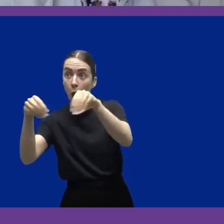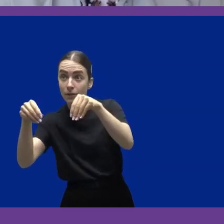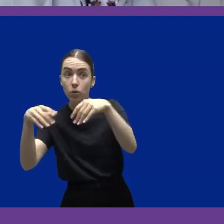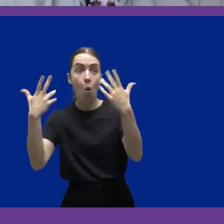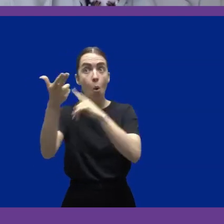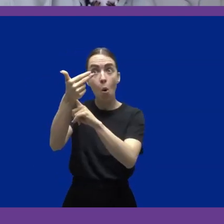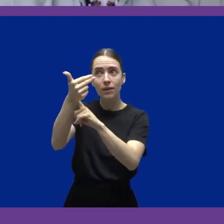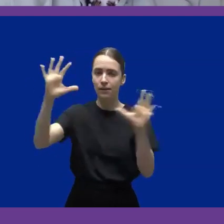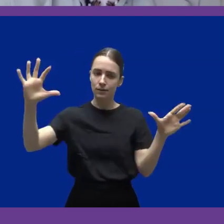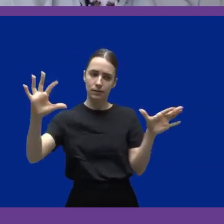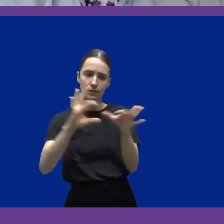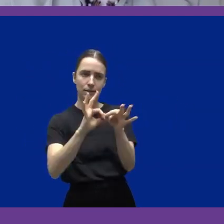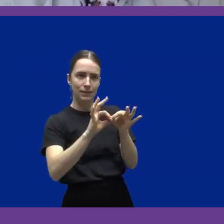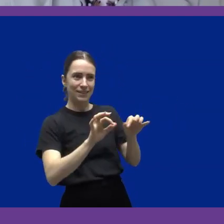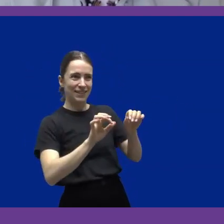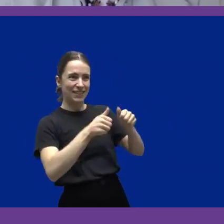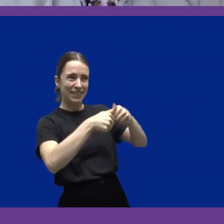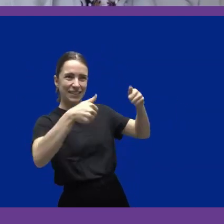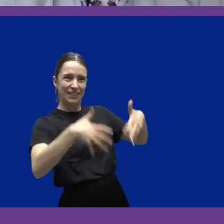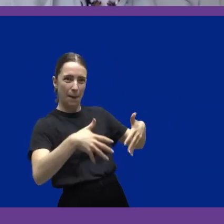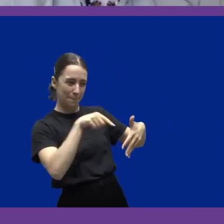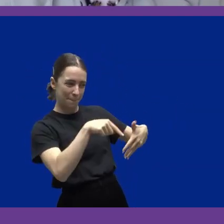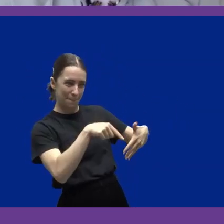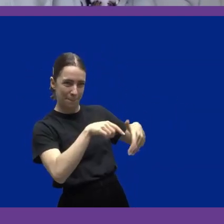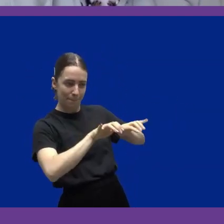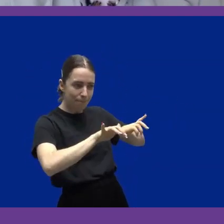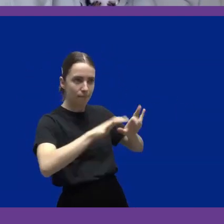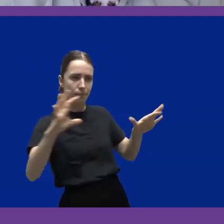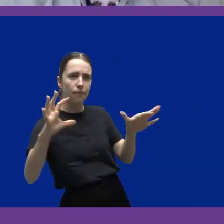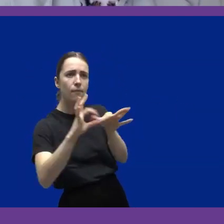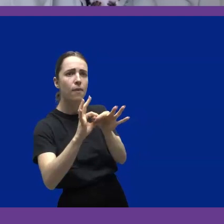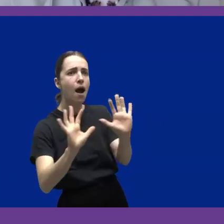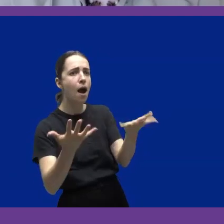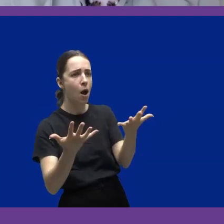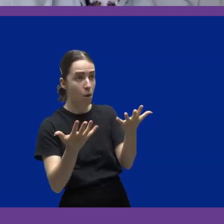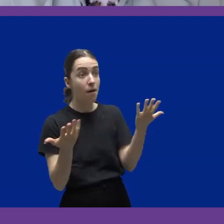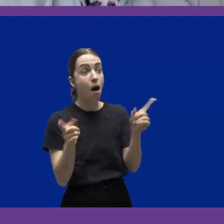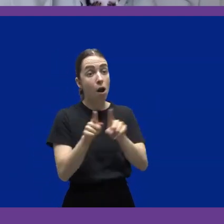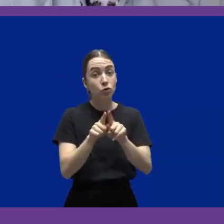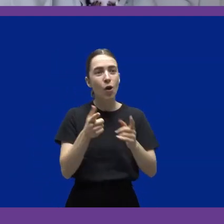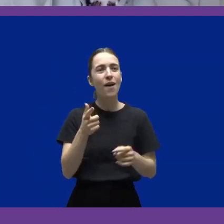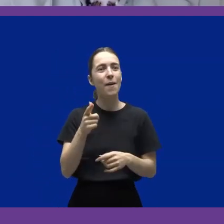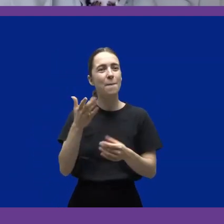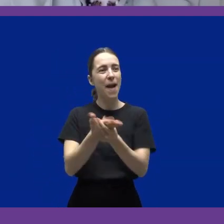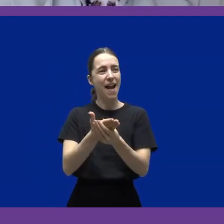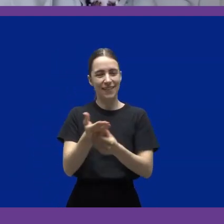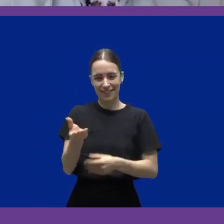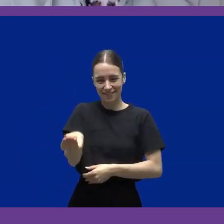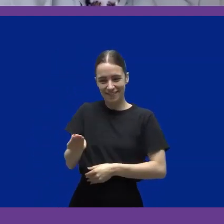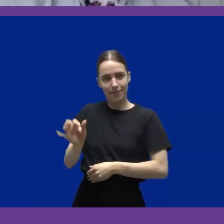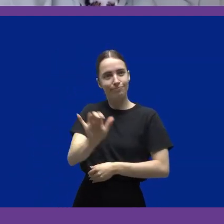directive. This is the banking services when you withdraw money, ticketing machine, check-in machine,